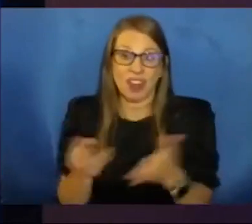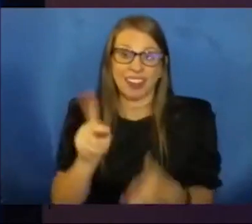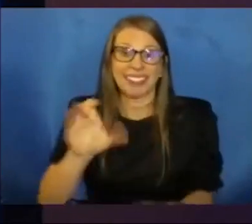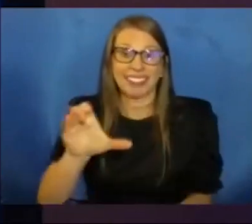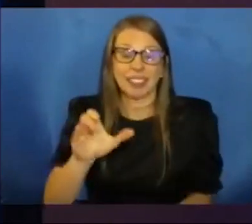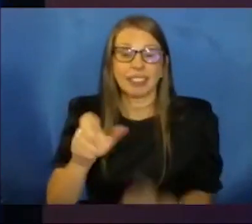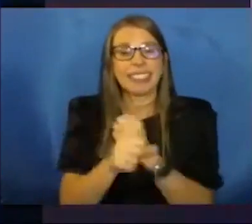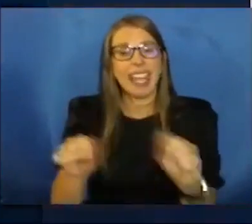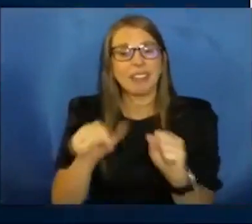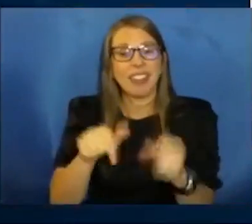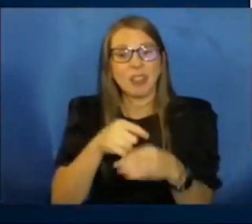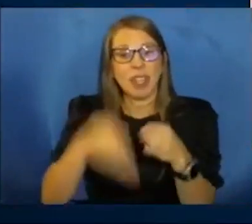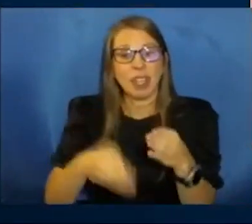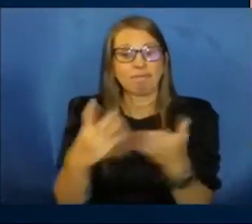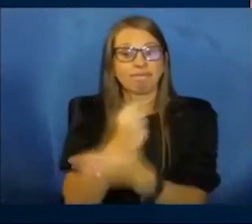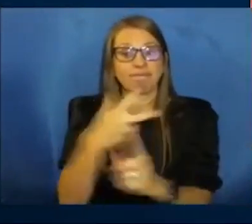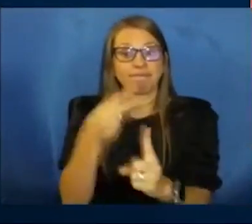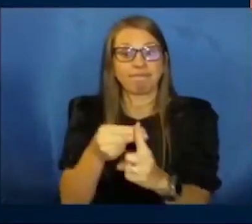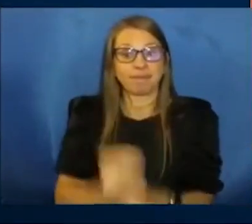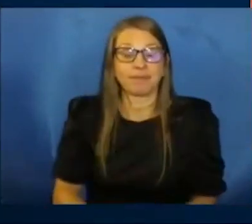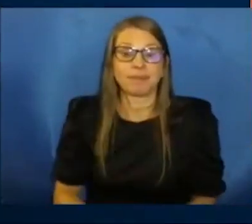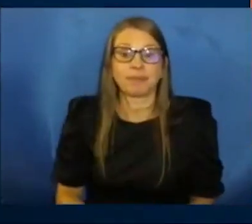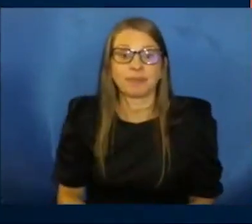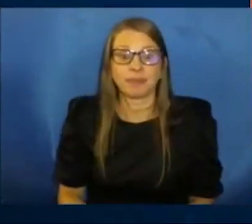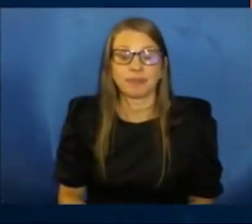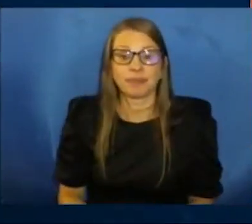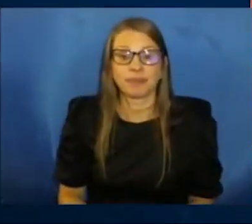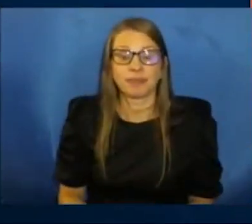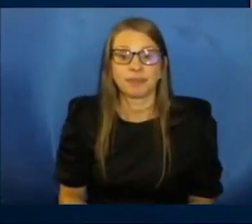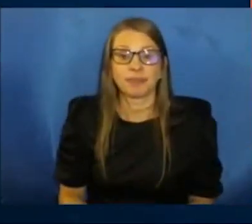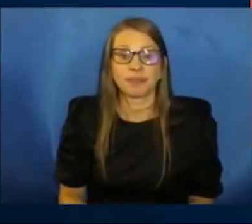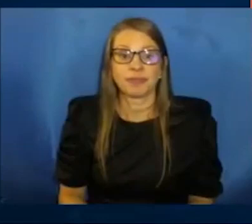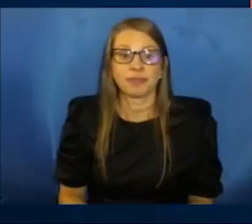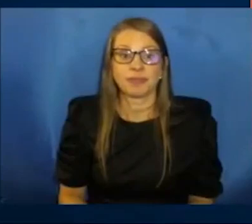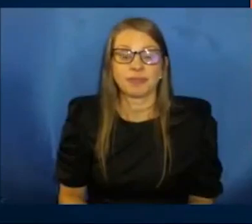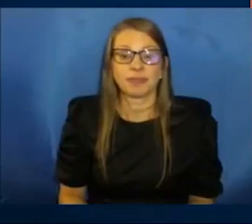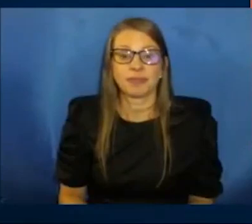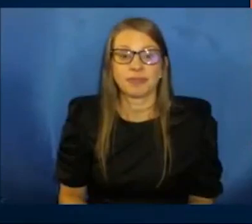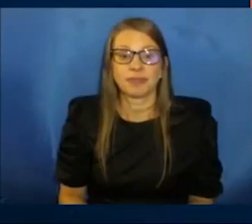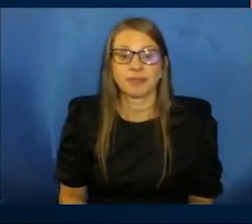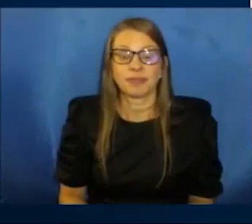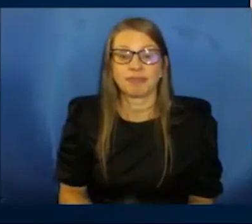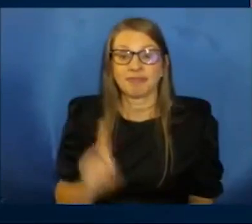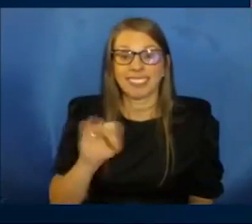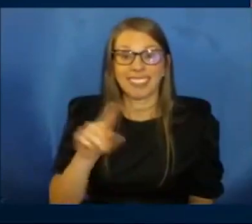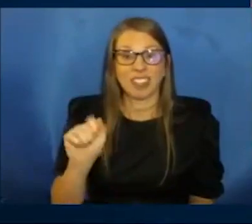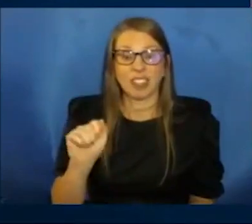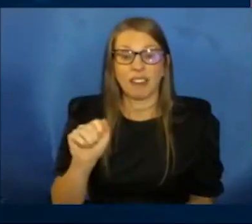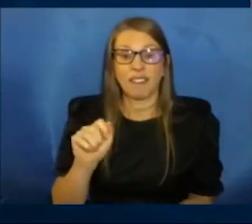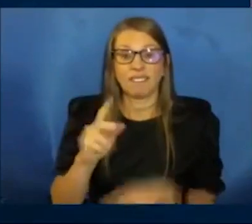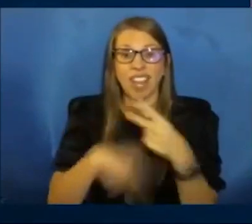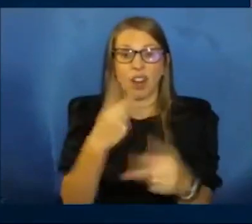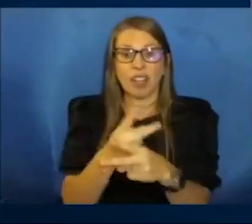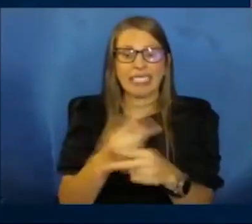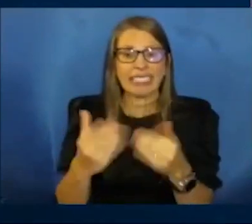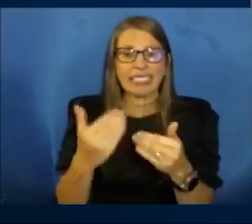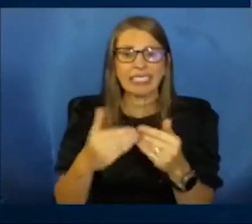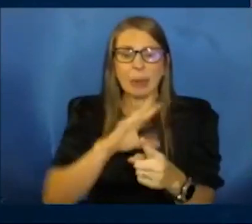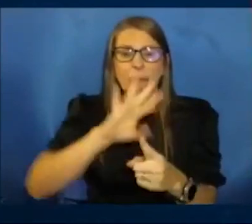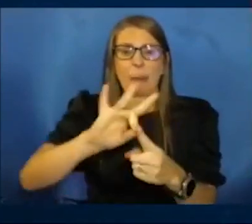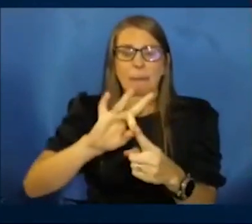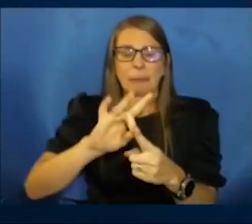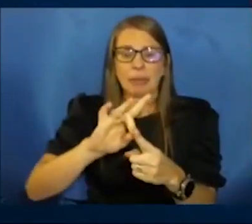we're getting back doing the things we want to do. Right. And it's not morbid. You're just keeping it real. We appreciate that. Thank you, Dr. Williamson. Mm-hmm. Dr. Hawkinson, send us out